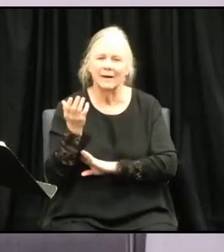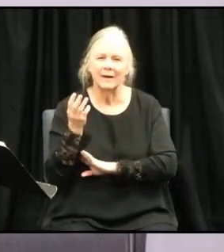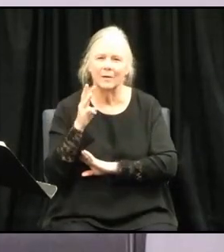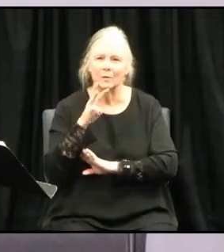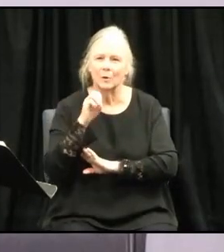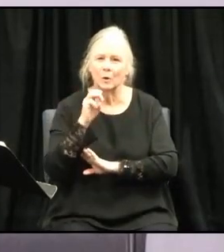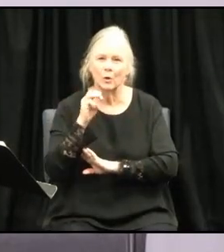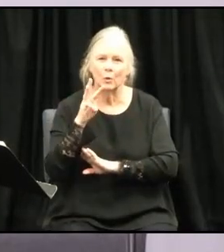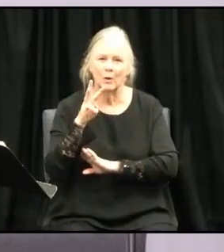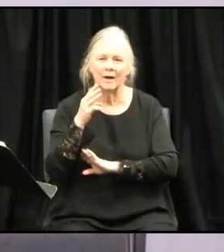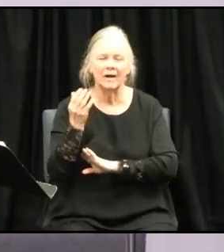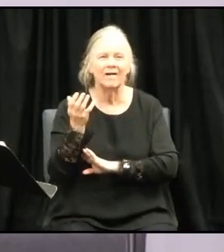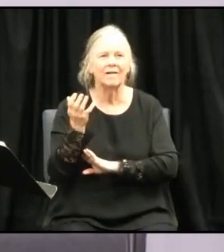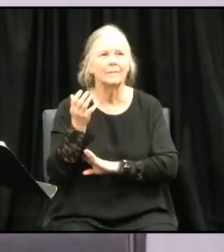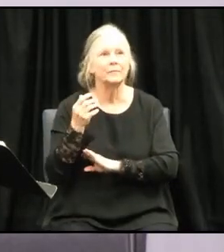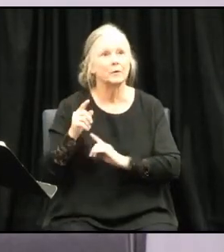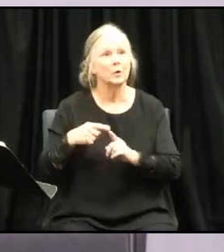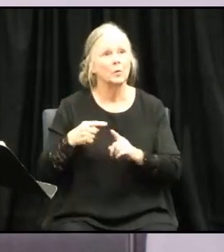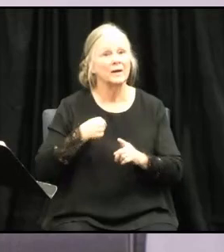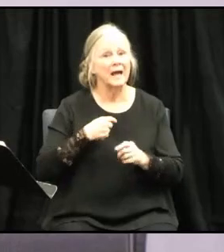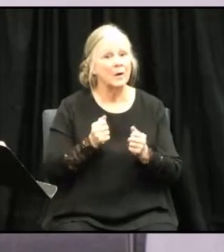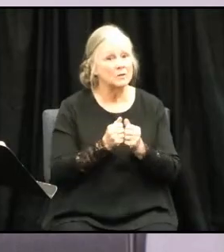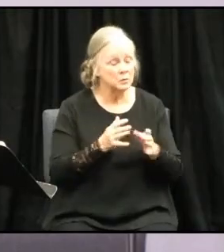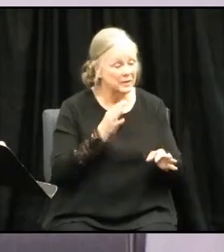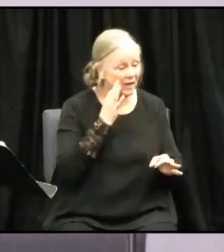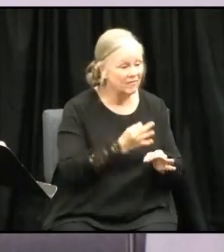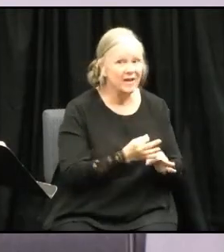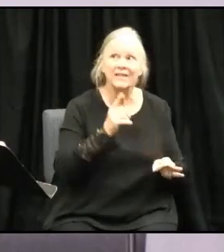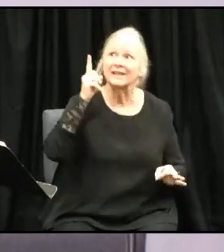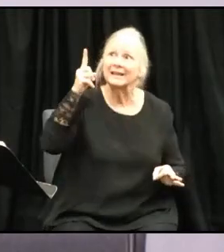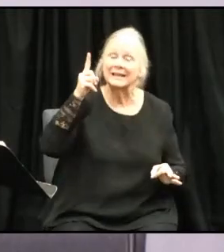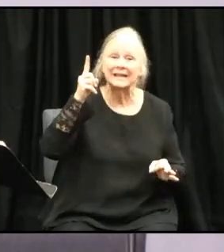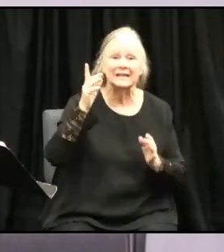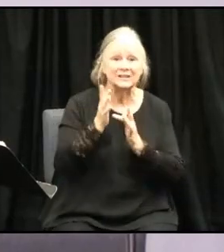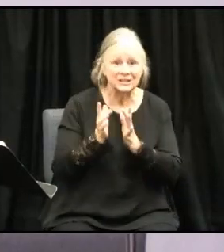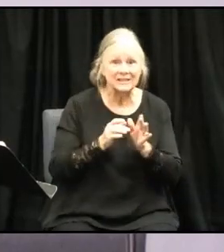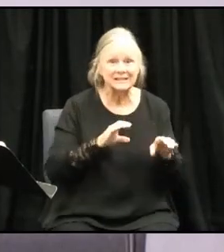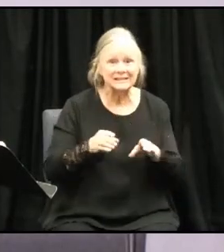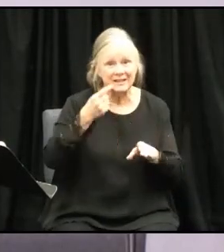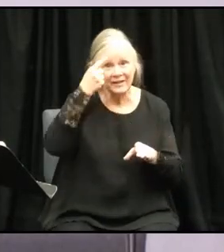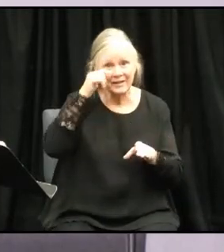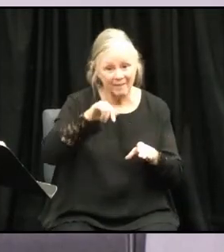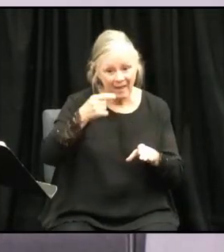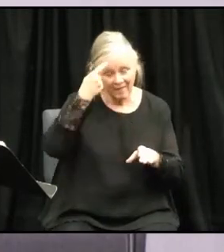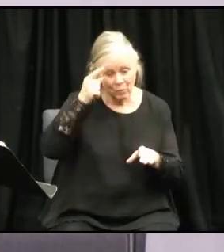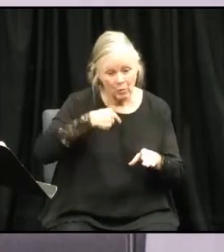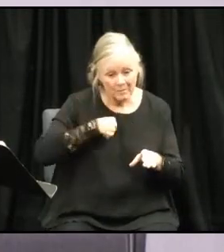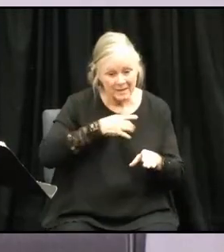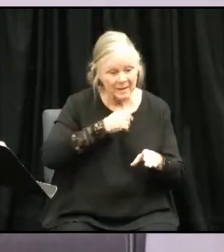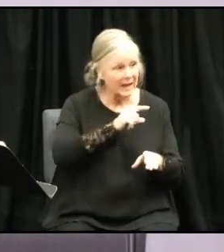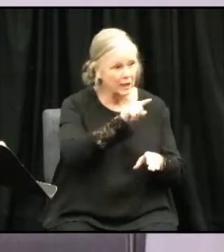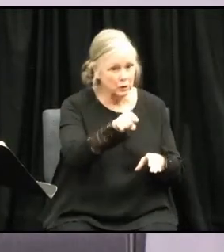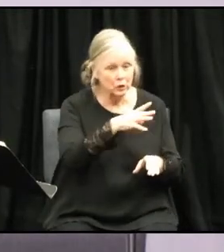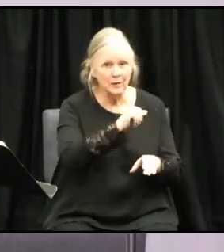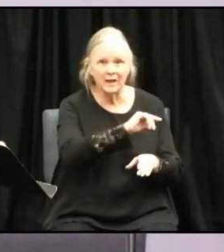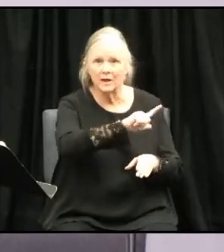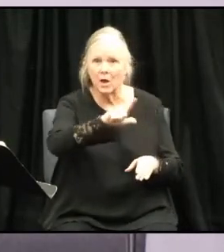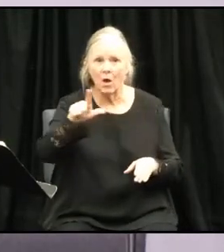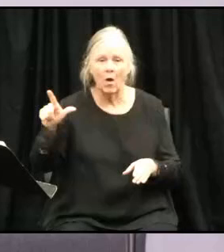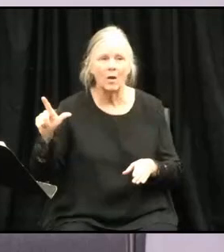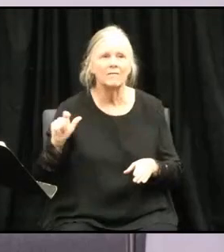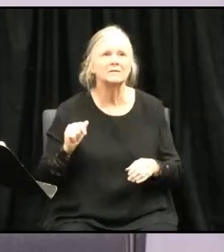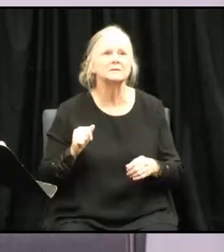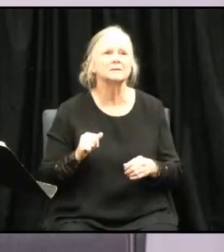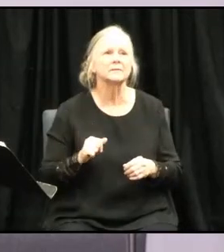When I was faithless, He did this for me and you and us all. From zero access